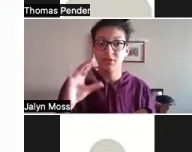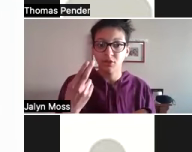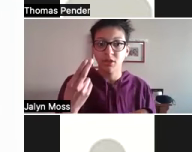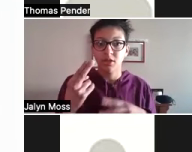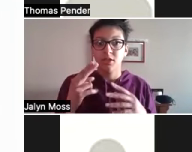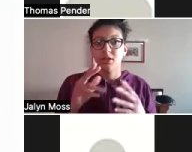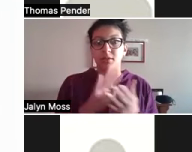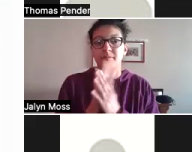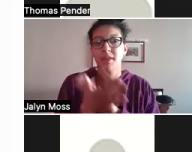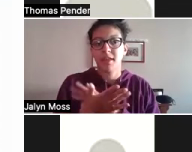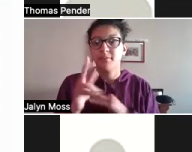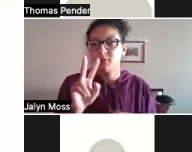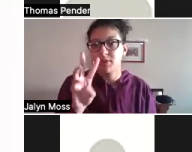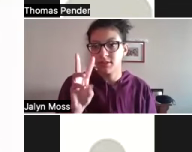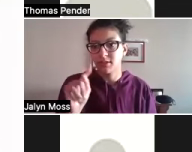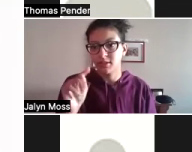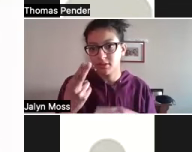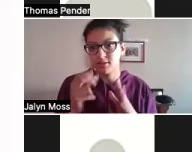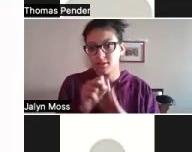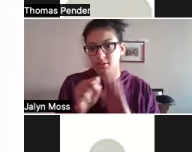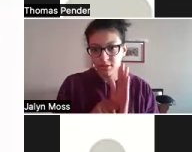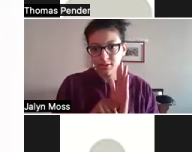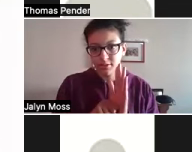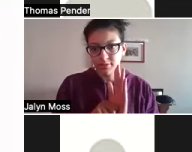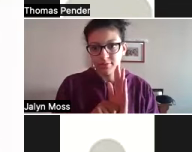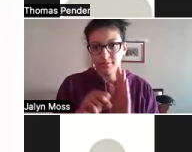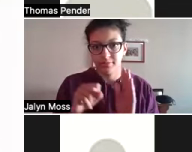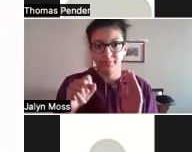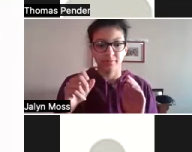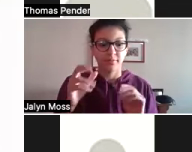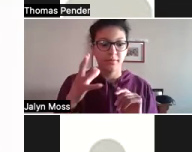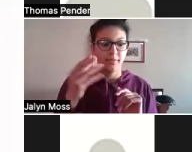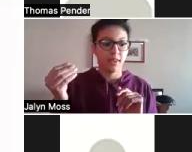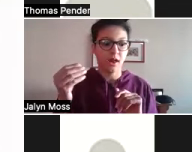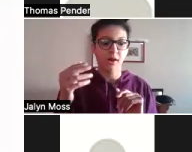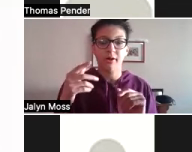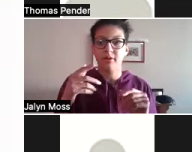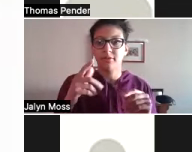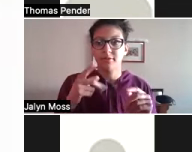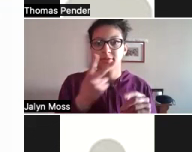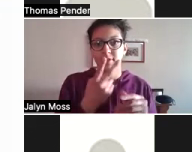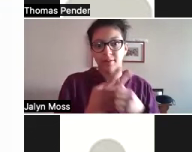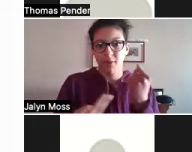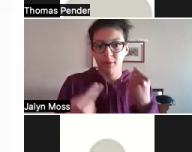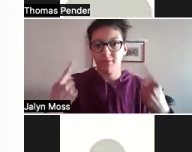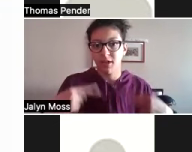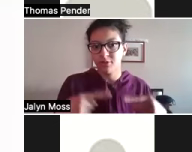that's because in 1835, Ohio and Michigan were in a war for